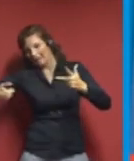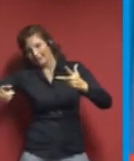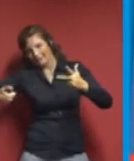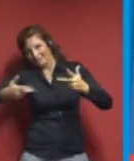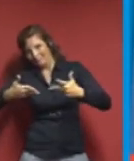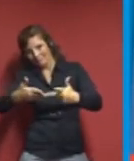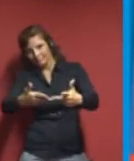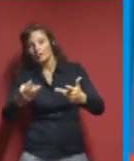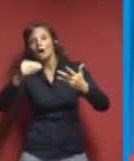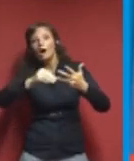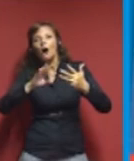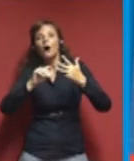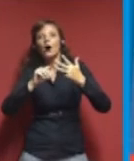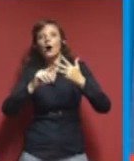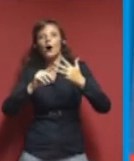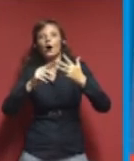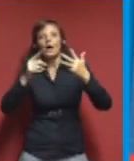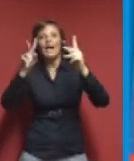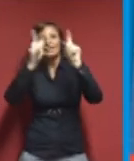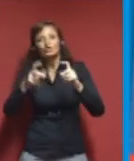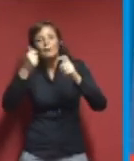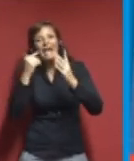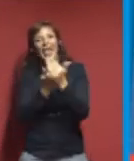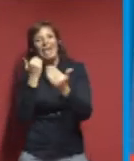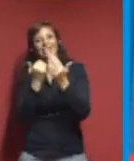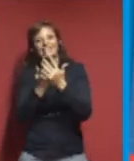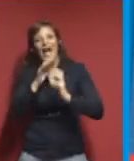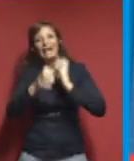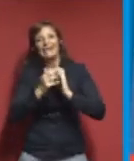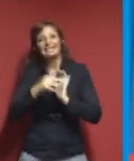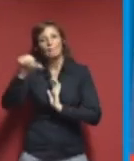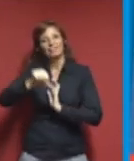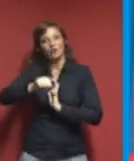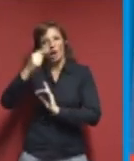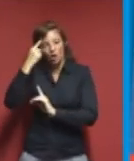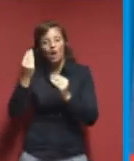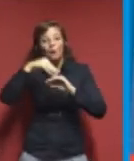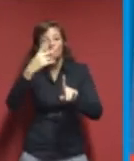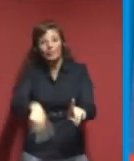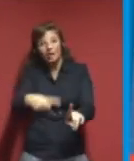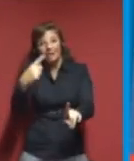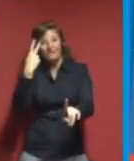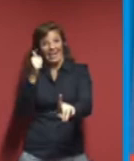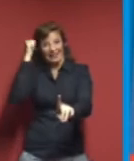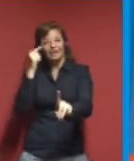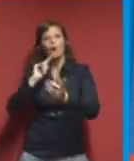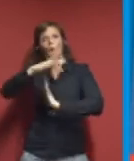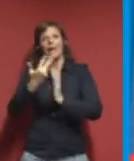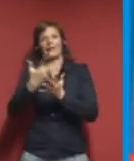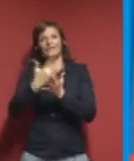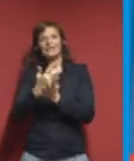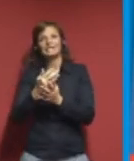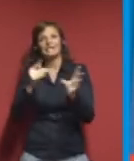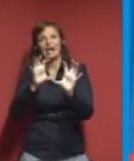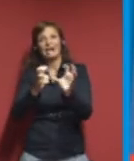of these magazines and see what was in them. This is Radiocraft magazine, and you can see this is a parabolic microphone. It's the kind of thing